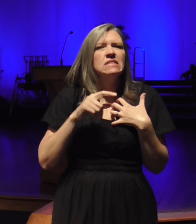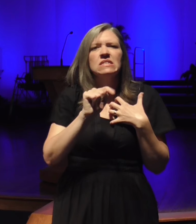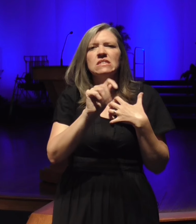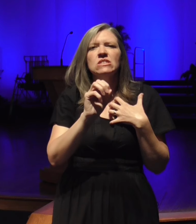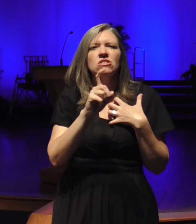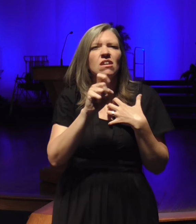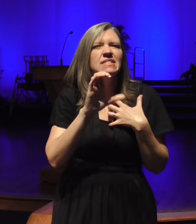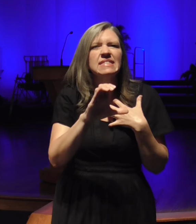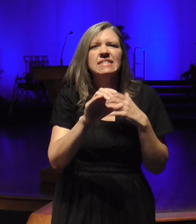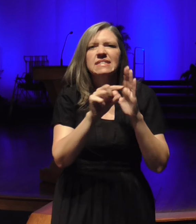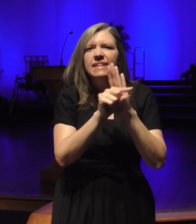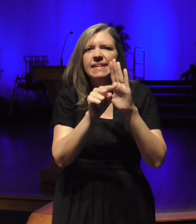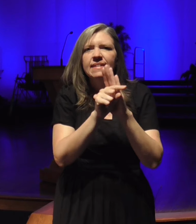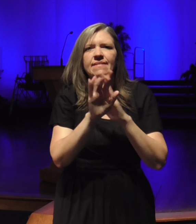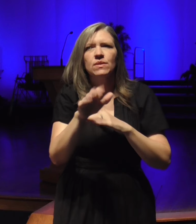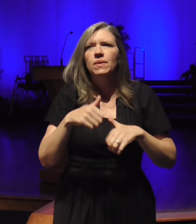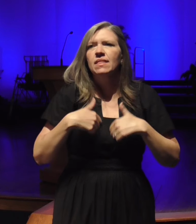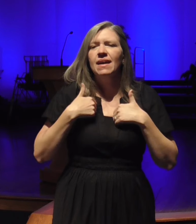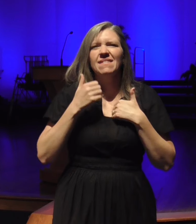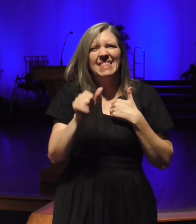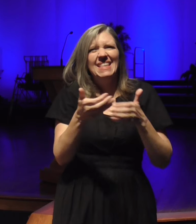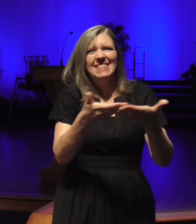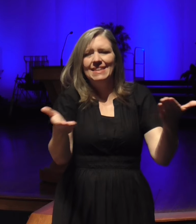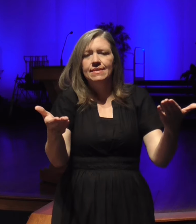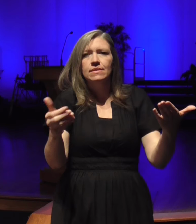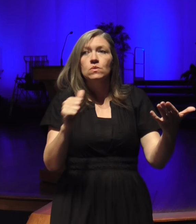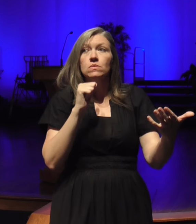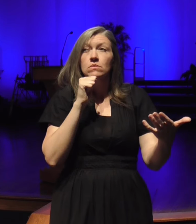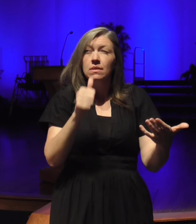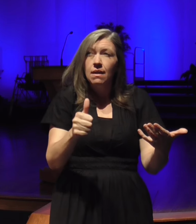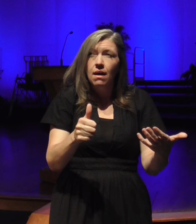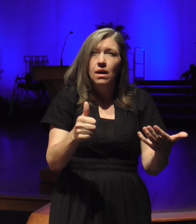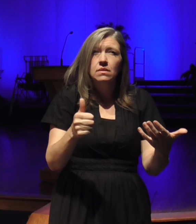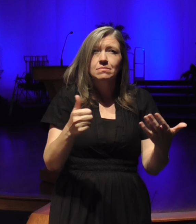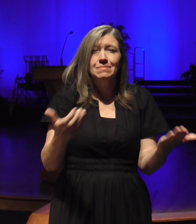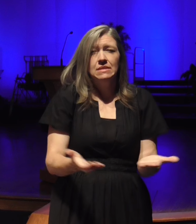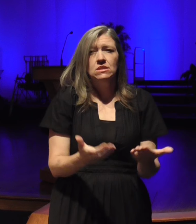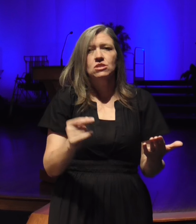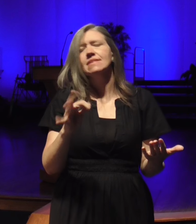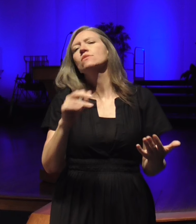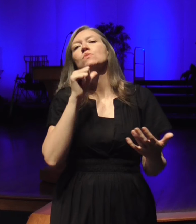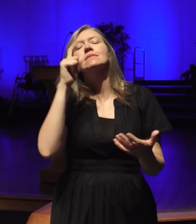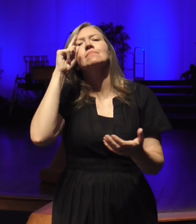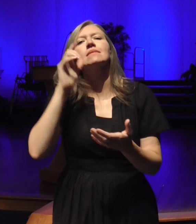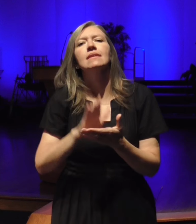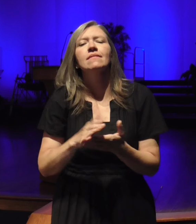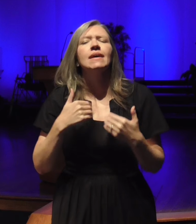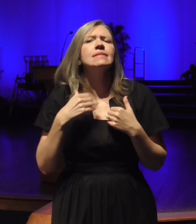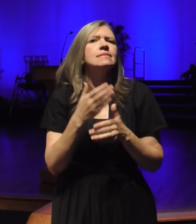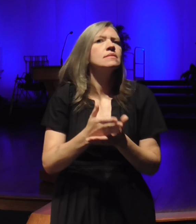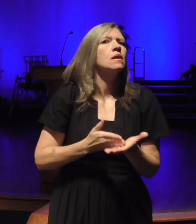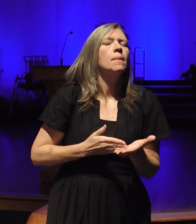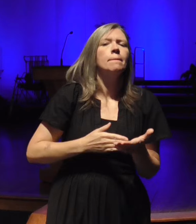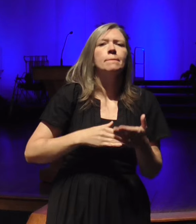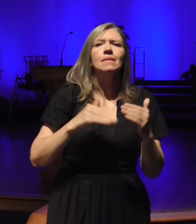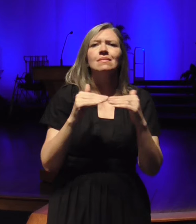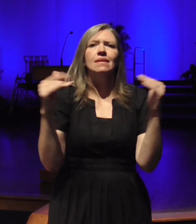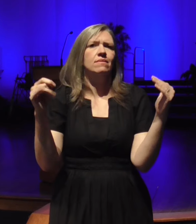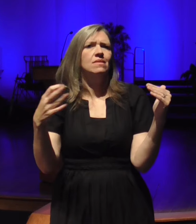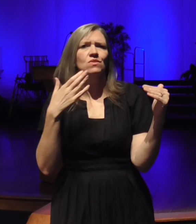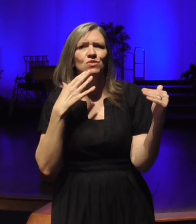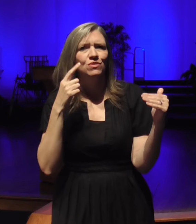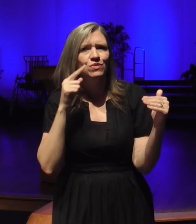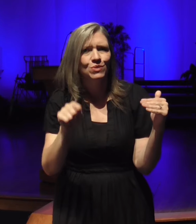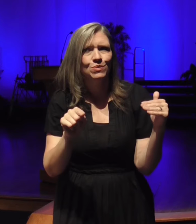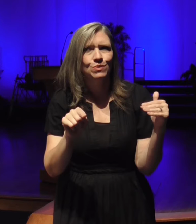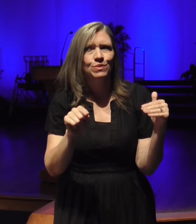complicated than that. That thing that has an aura of toxicity or negativity in your life, it wouldn't be there if